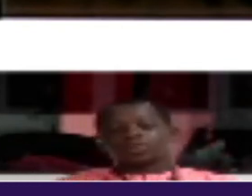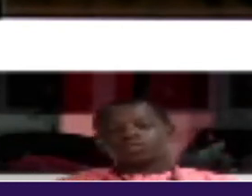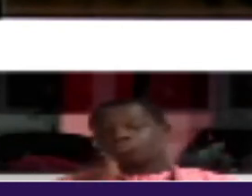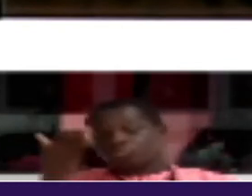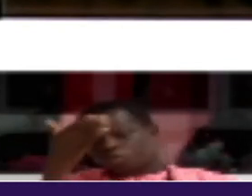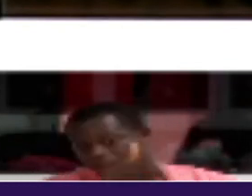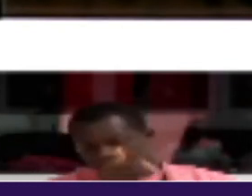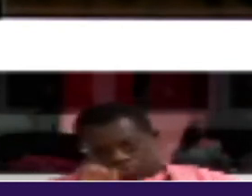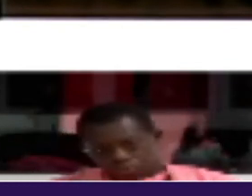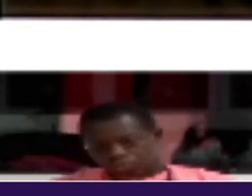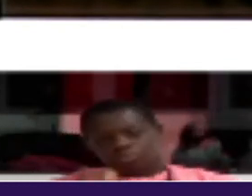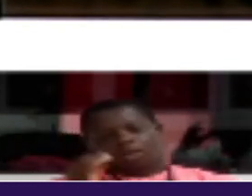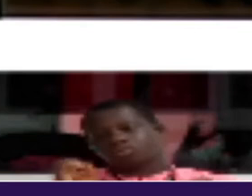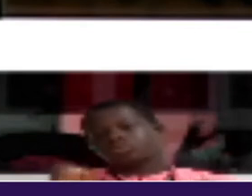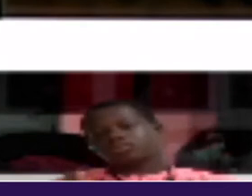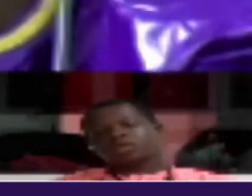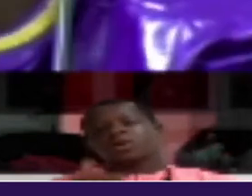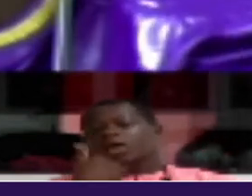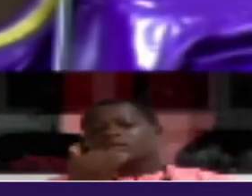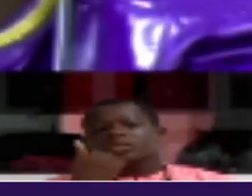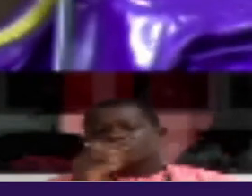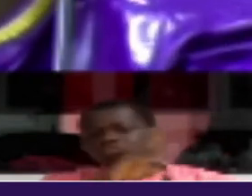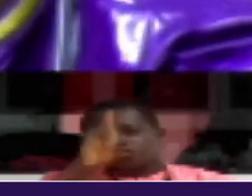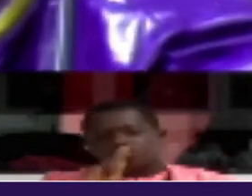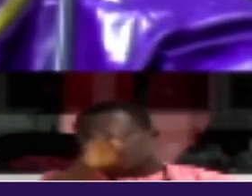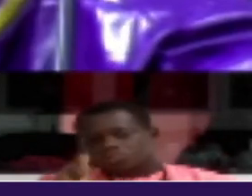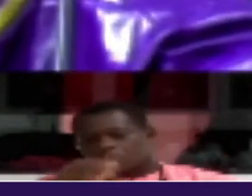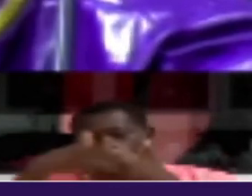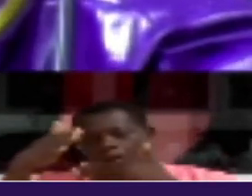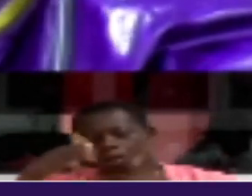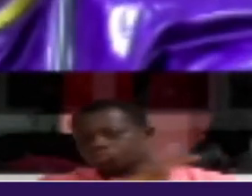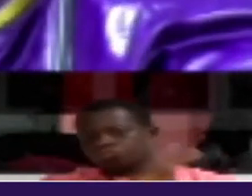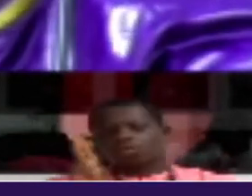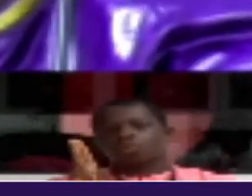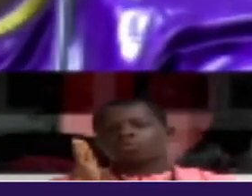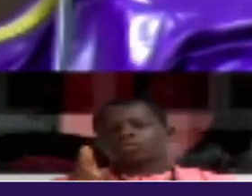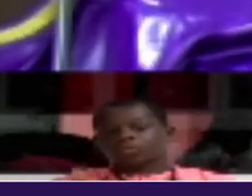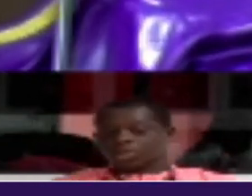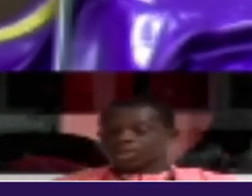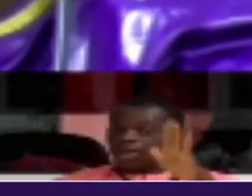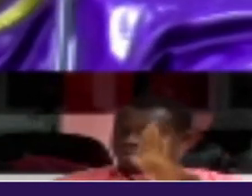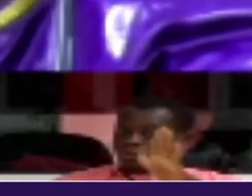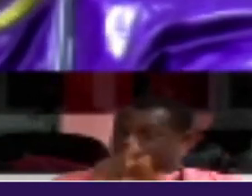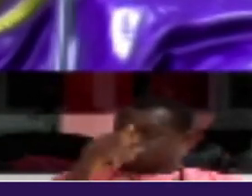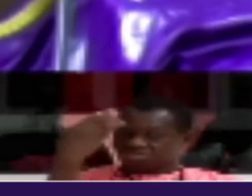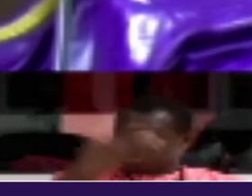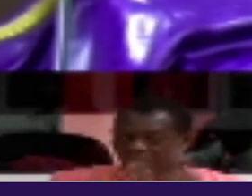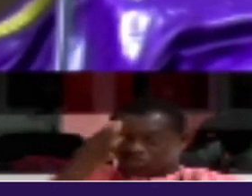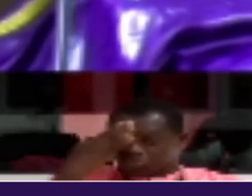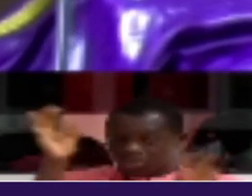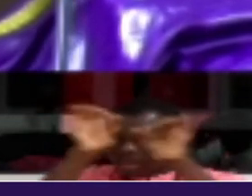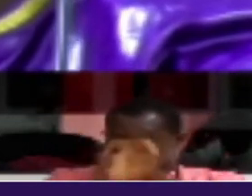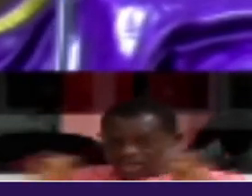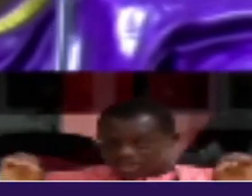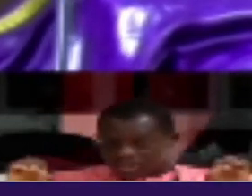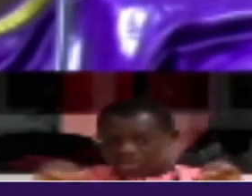much of question. So essentially, you don't know anything about what happened to this person? I don't know